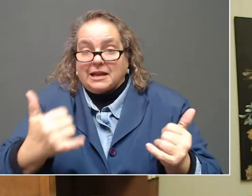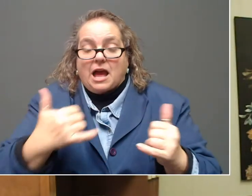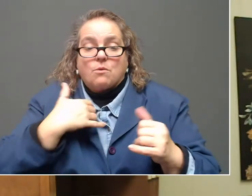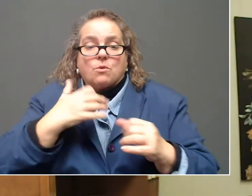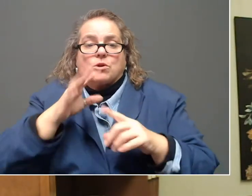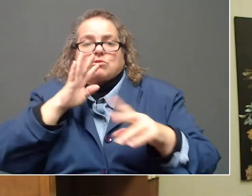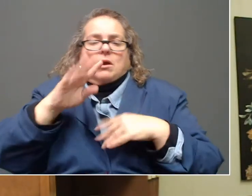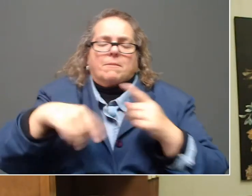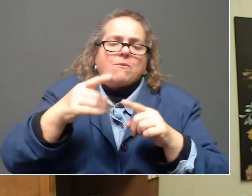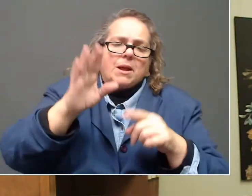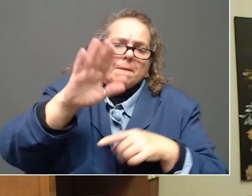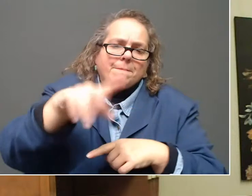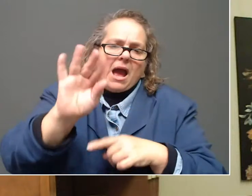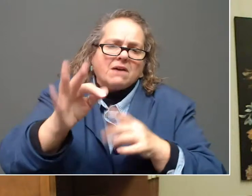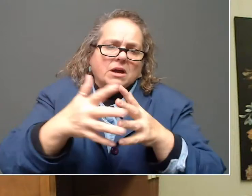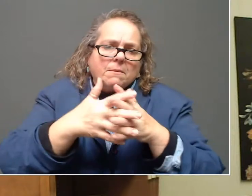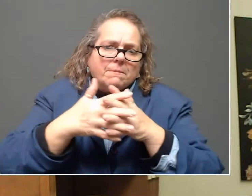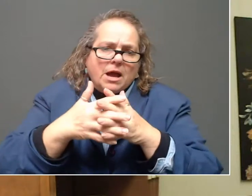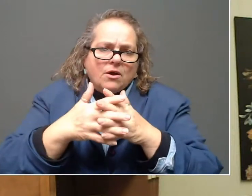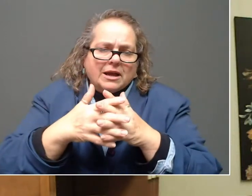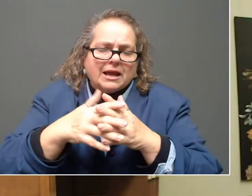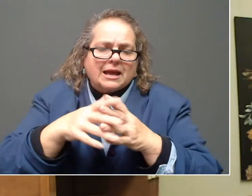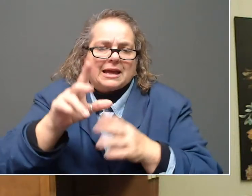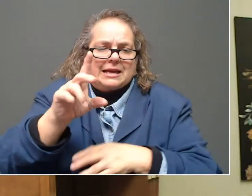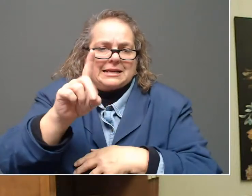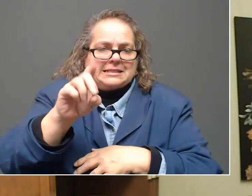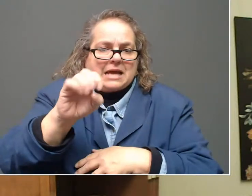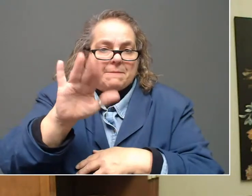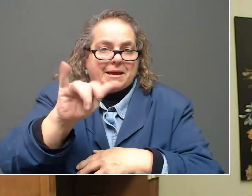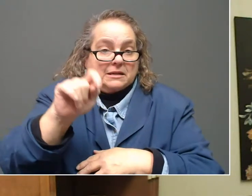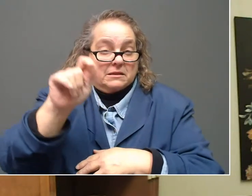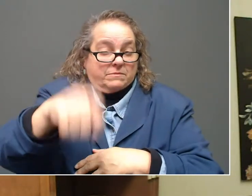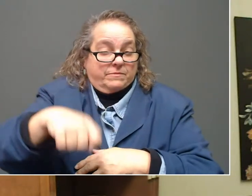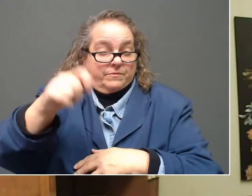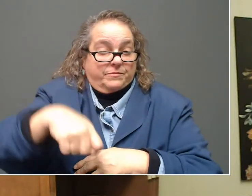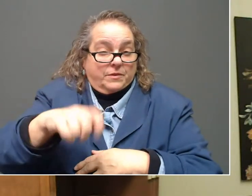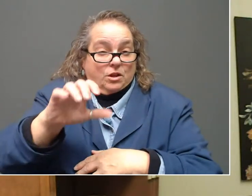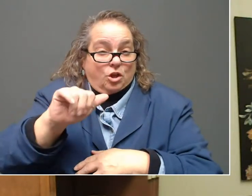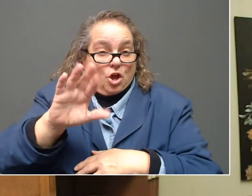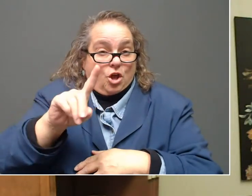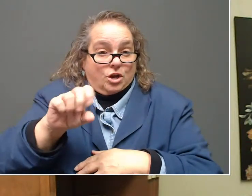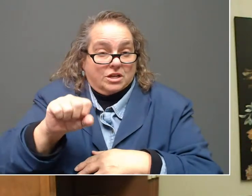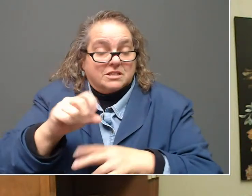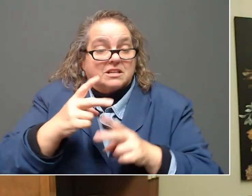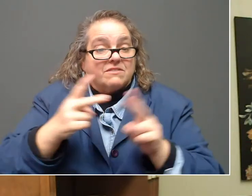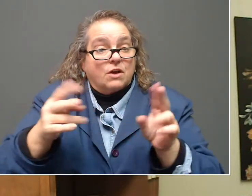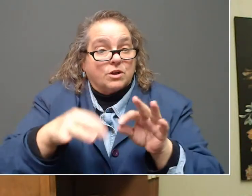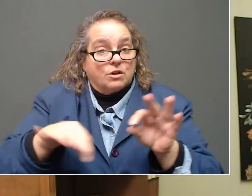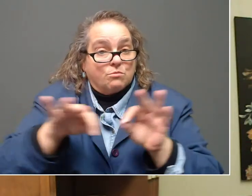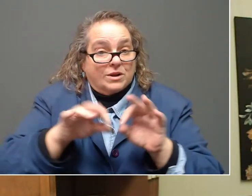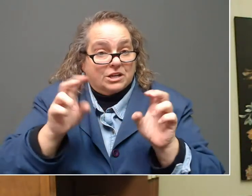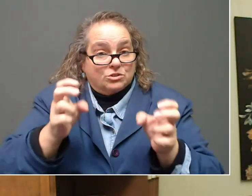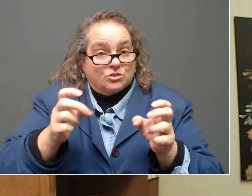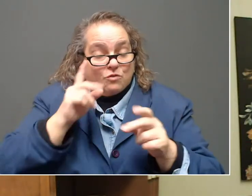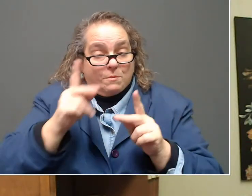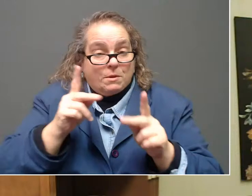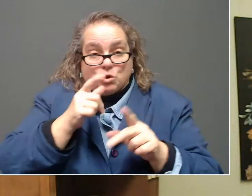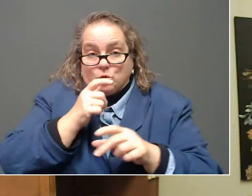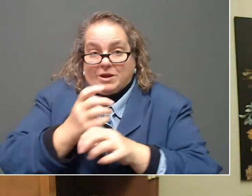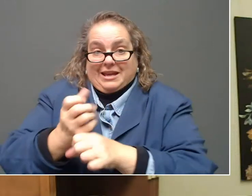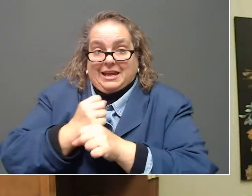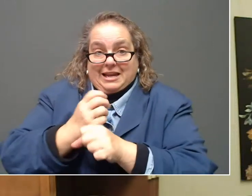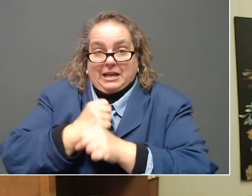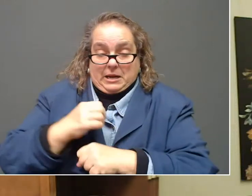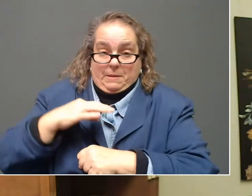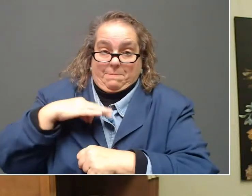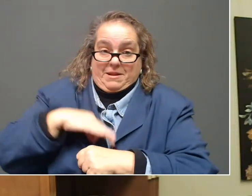Pua extensions, staff are still batch backdating claims as necessary every 48 hours and pushing out pay